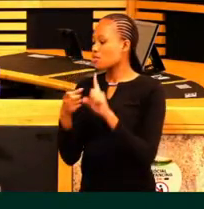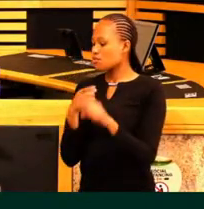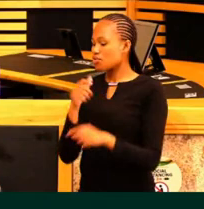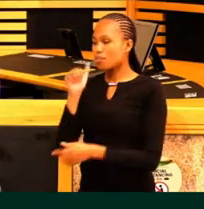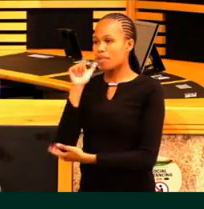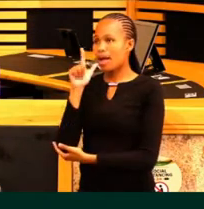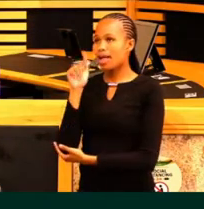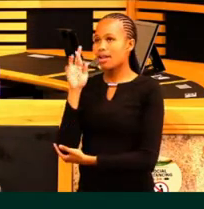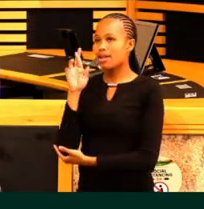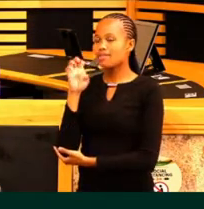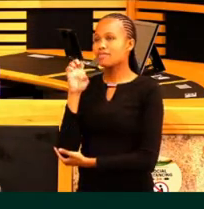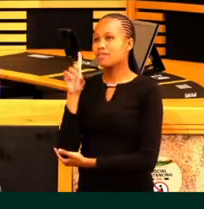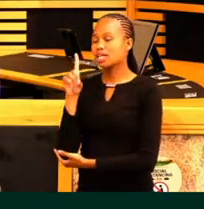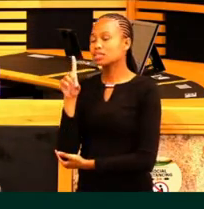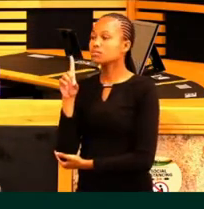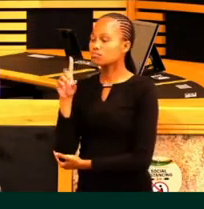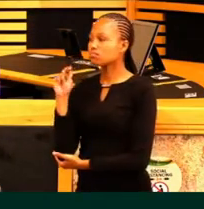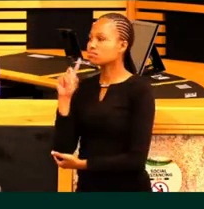District